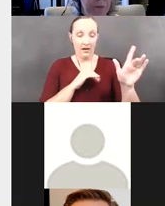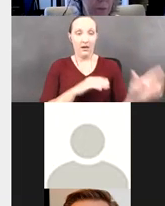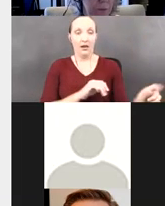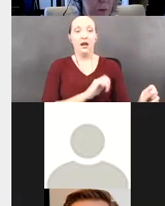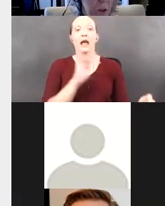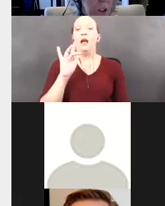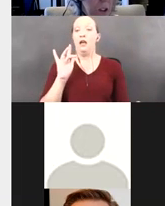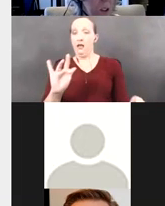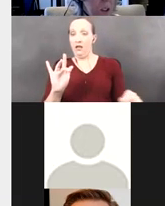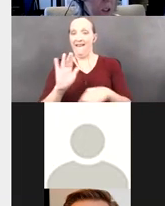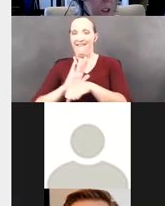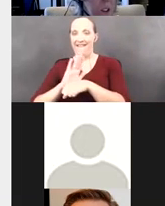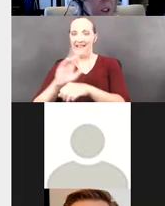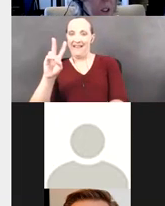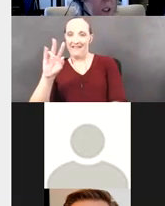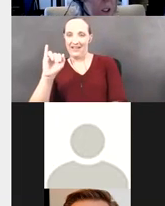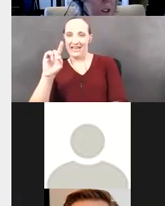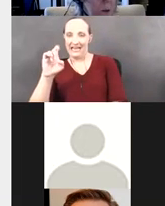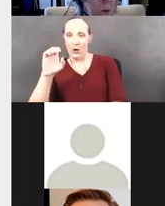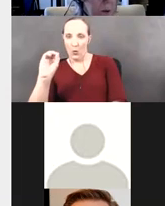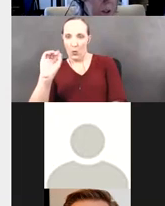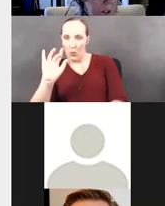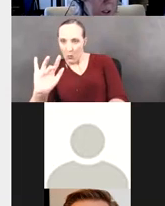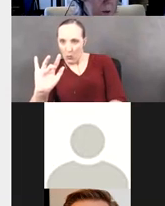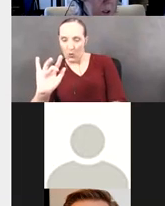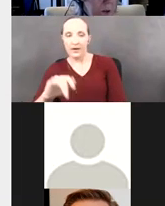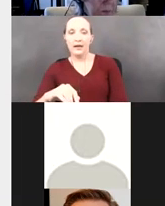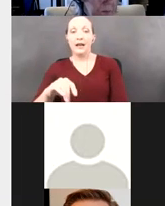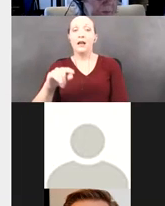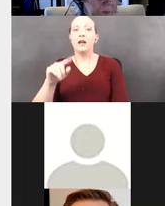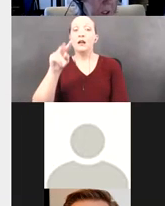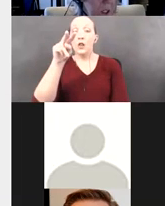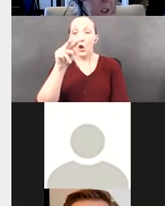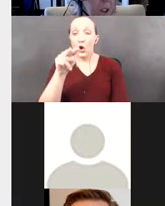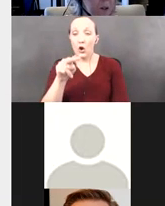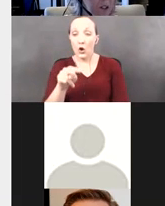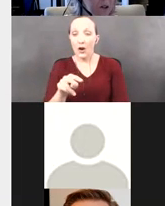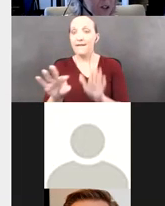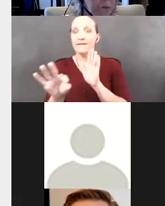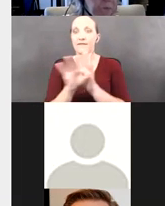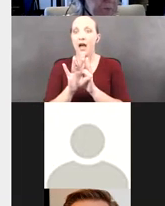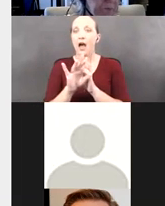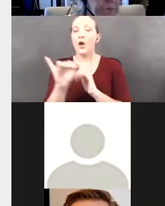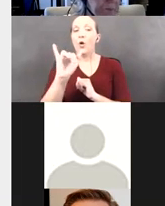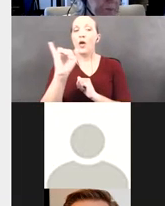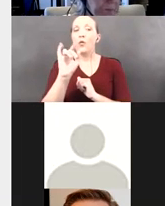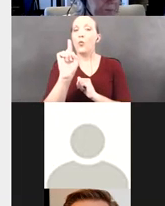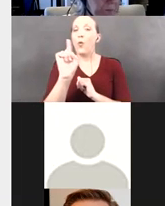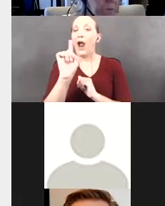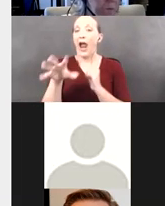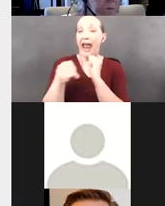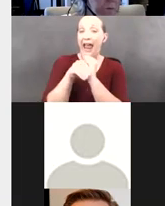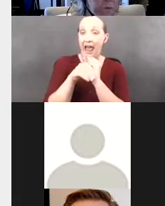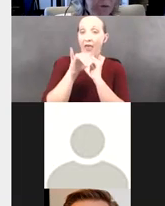seleccione video comment, Next, find the después place where your child would encuentre like el to add lugar the donde su hijo comment quiere and añadir el click